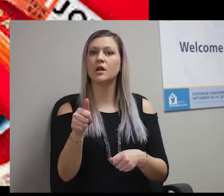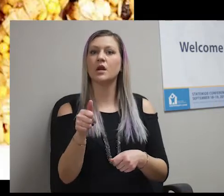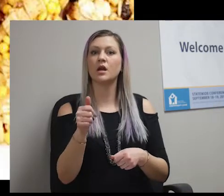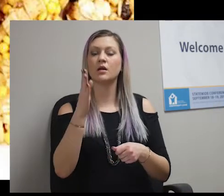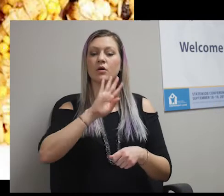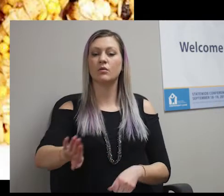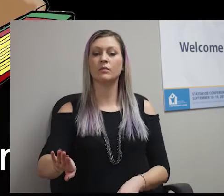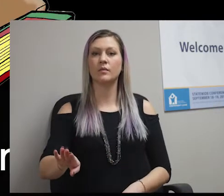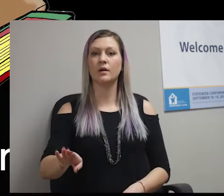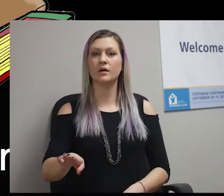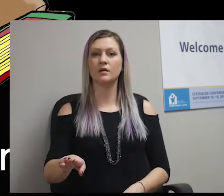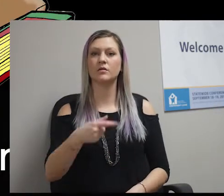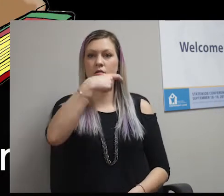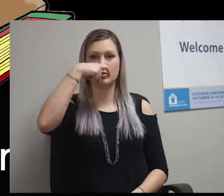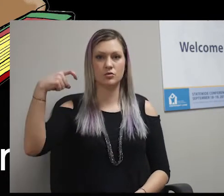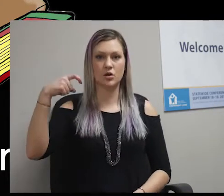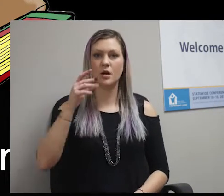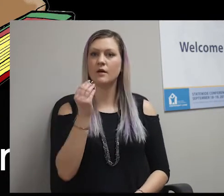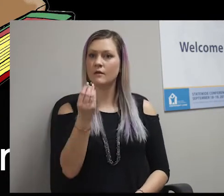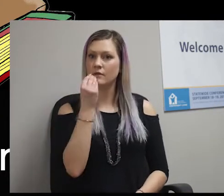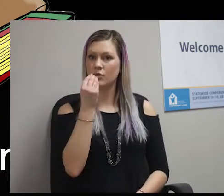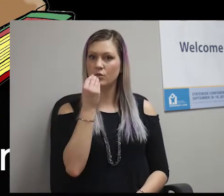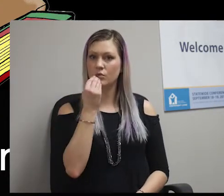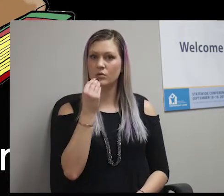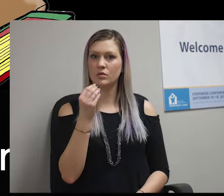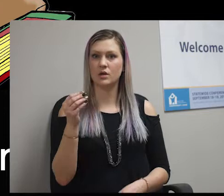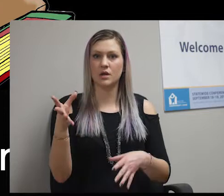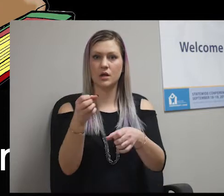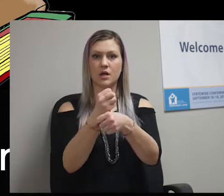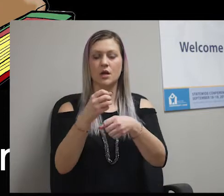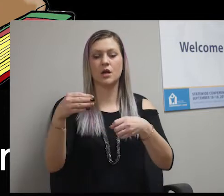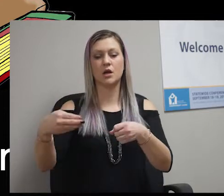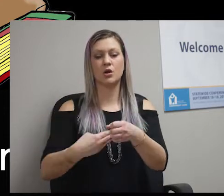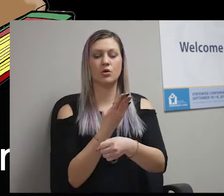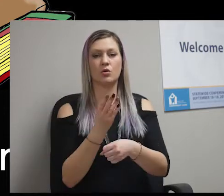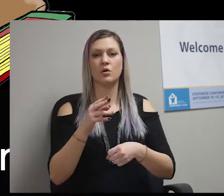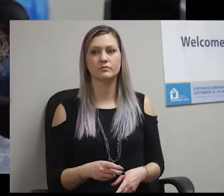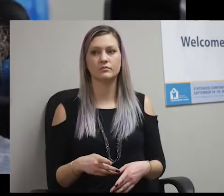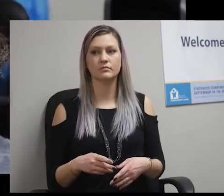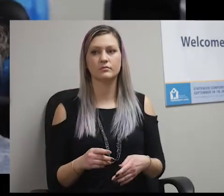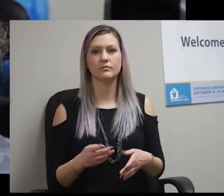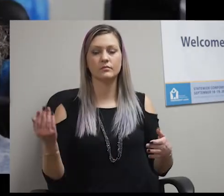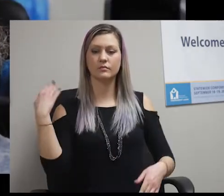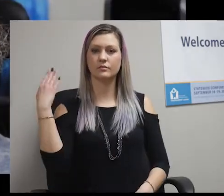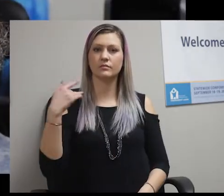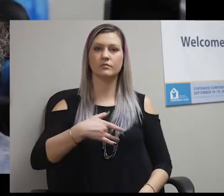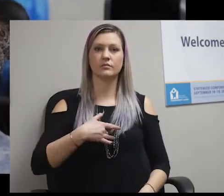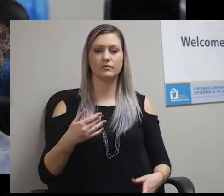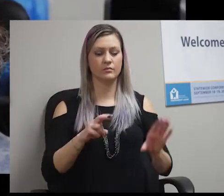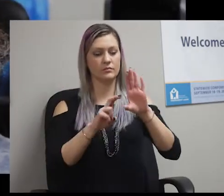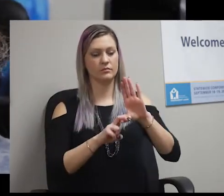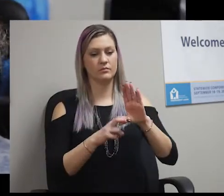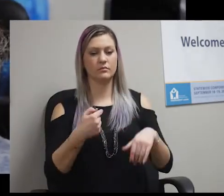and dried food. The participant should replace food and water once a year. On the back of my